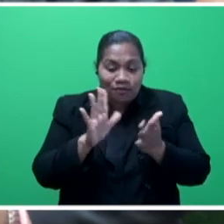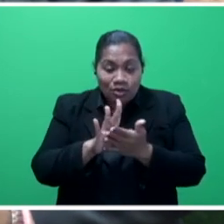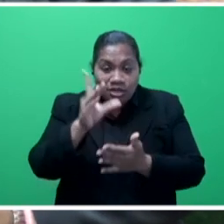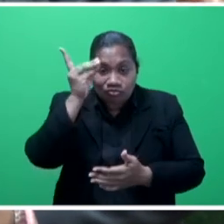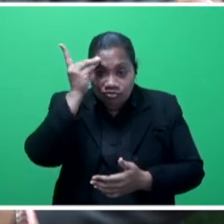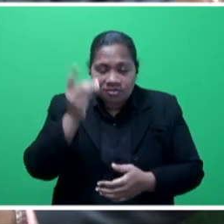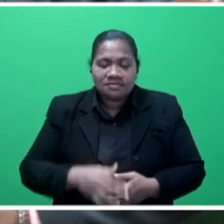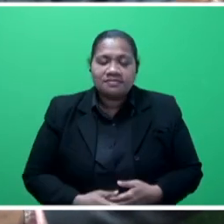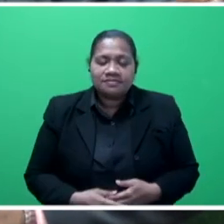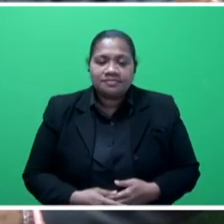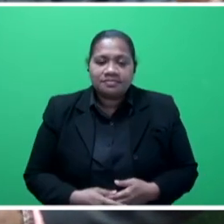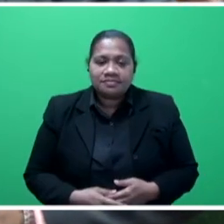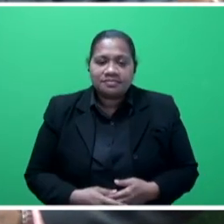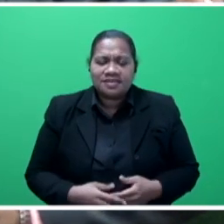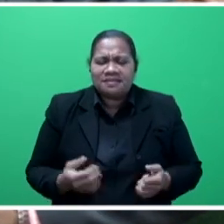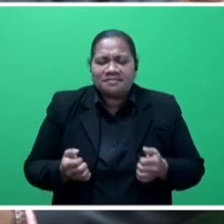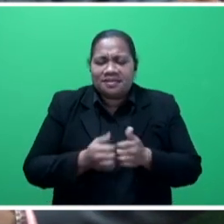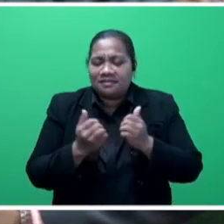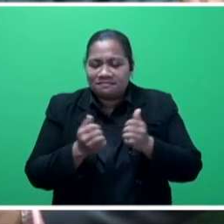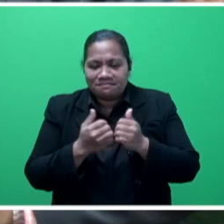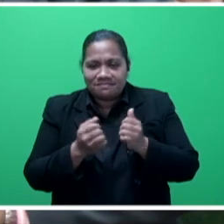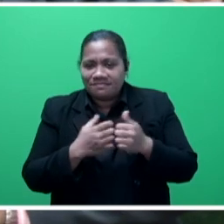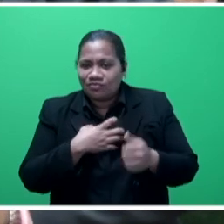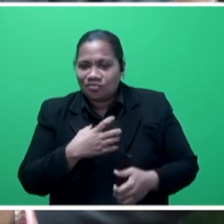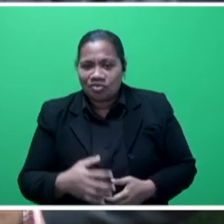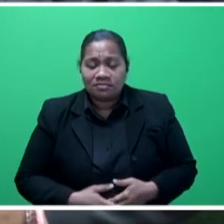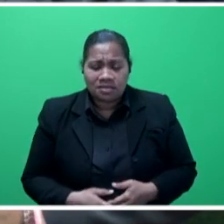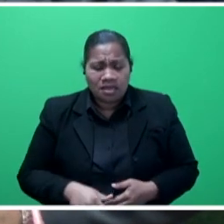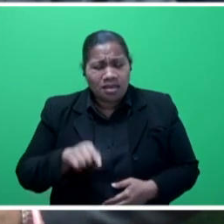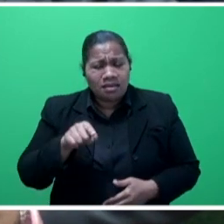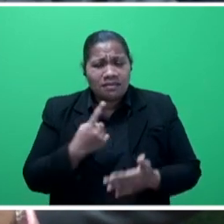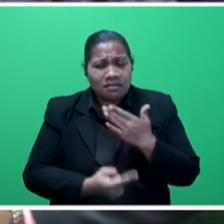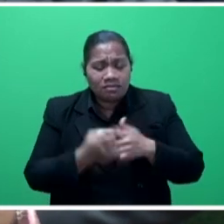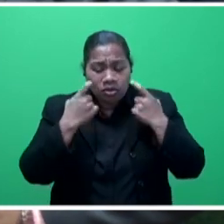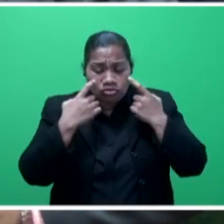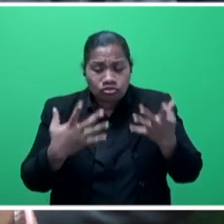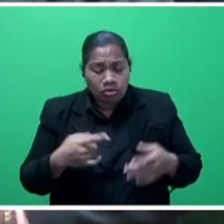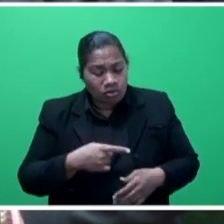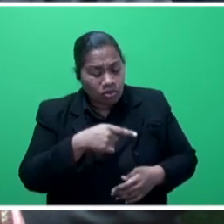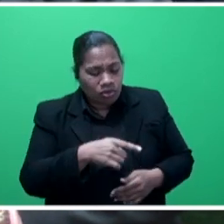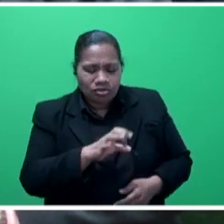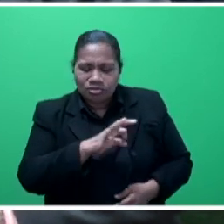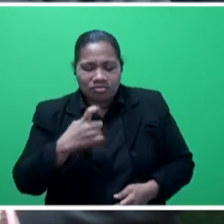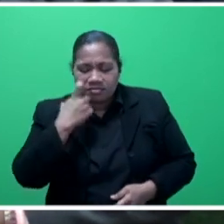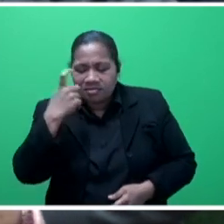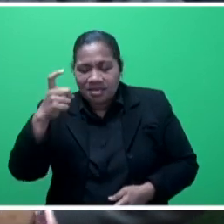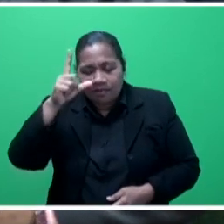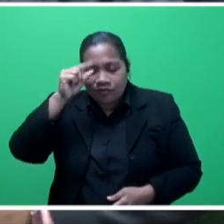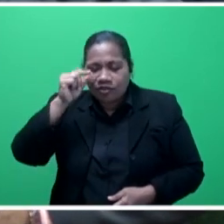education, pension, and many more. This just goes to show that they don't care about Fijians in